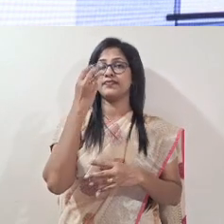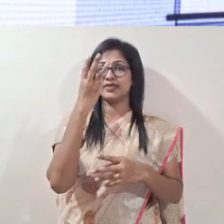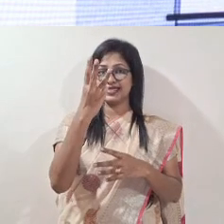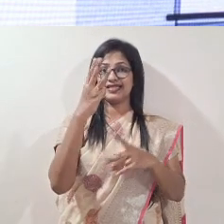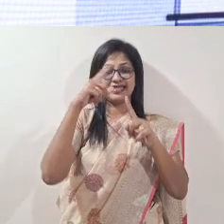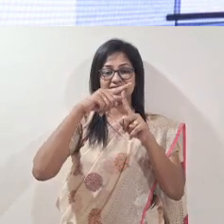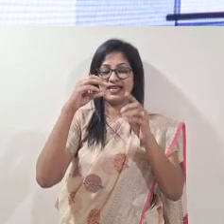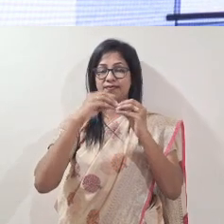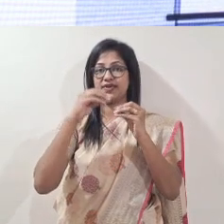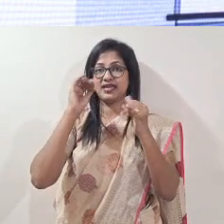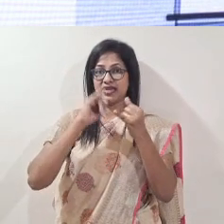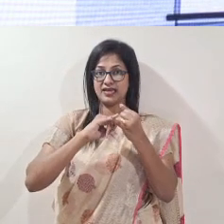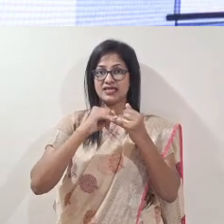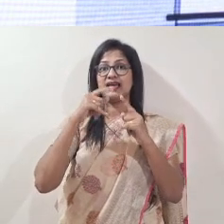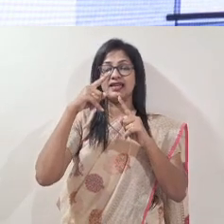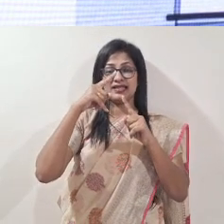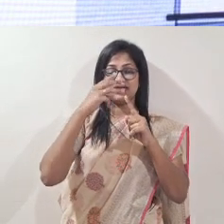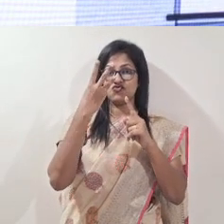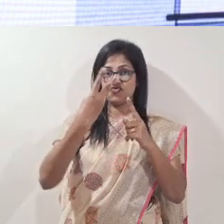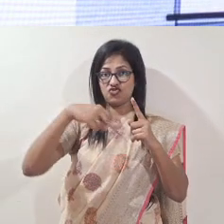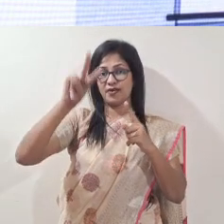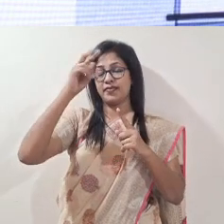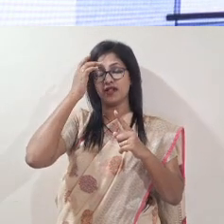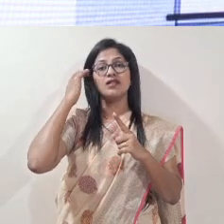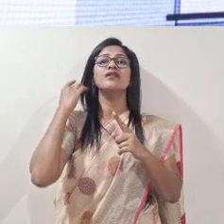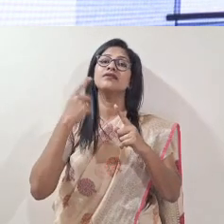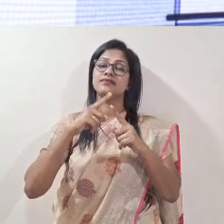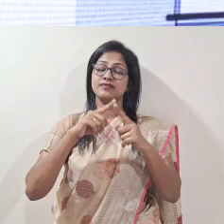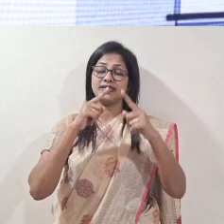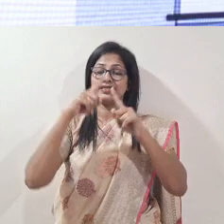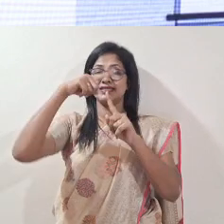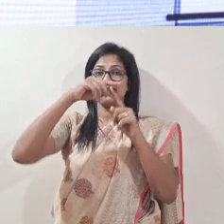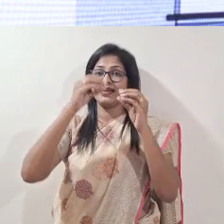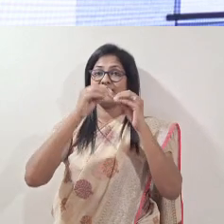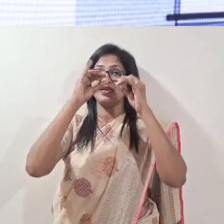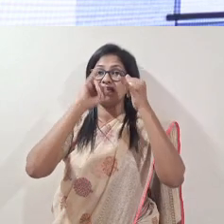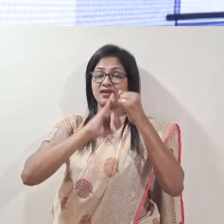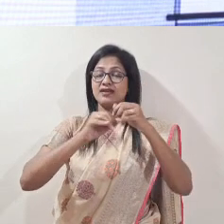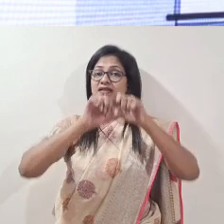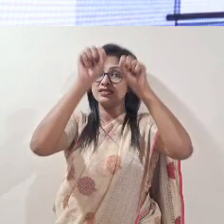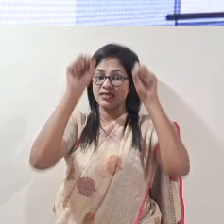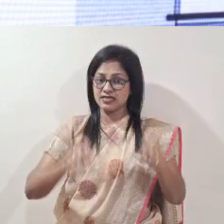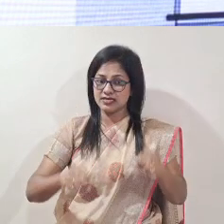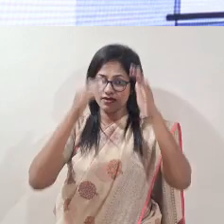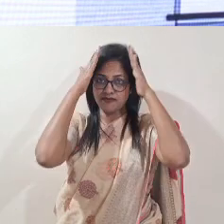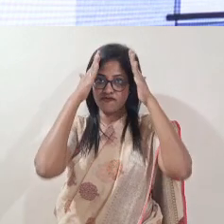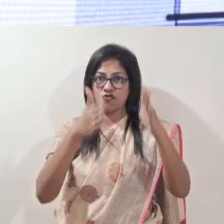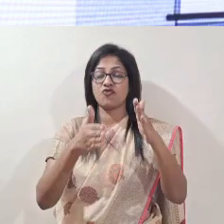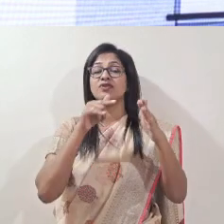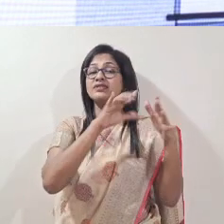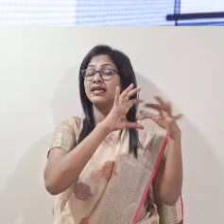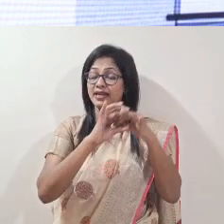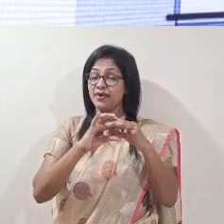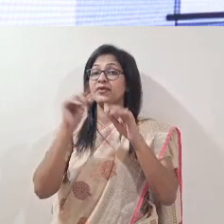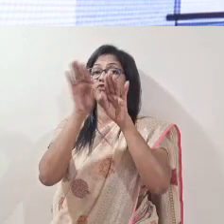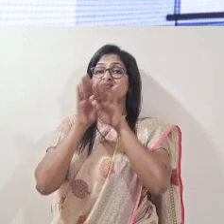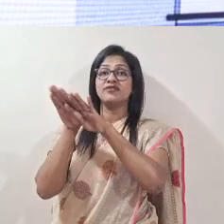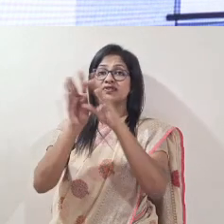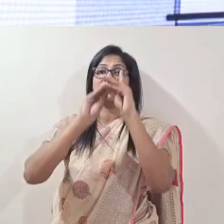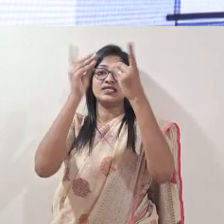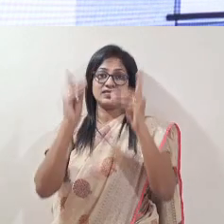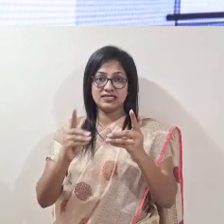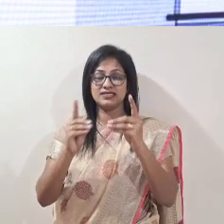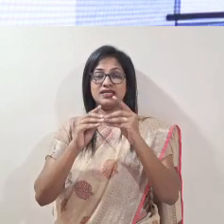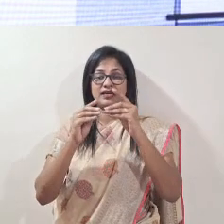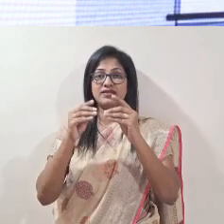system. We call it TBS. And the research focuses on this TBS system, and it keeps in mind the universal design principles